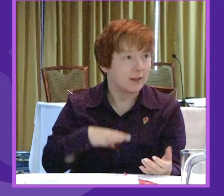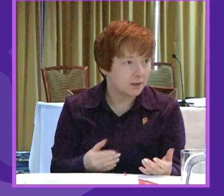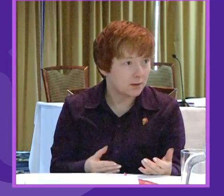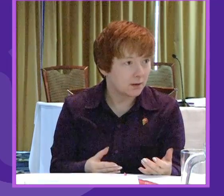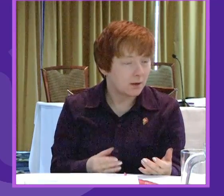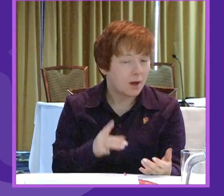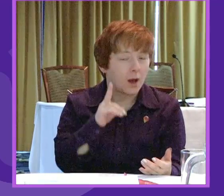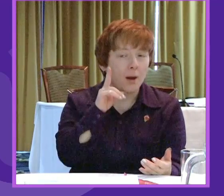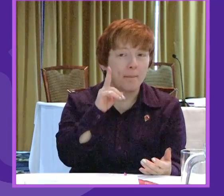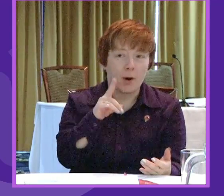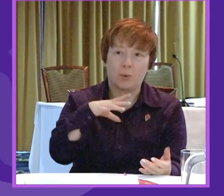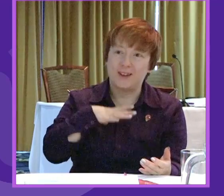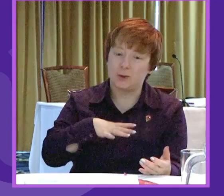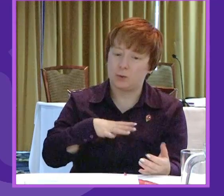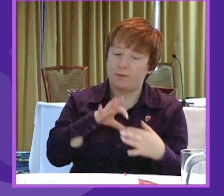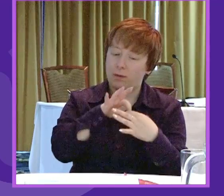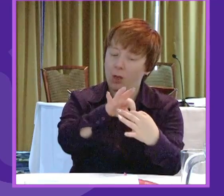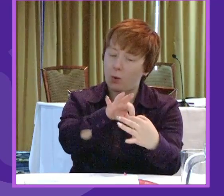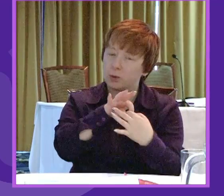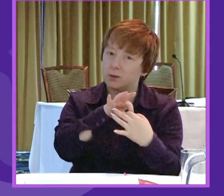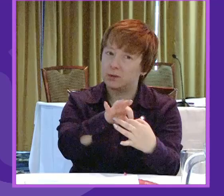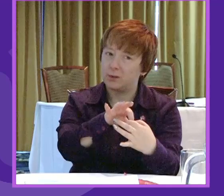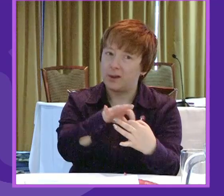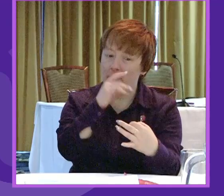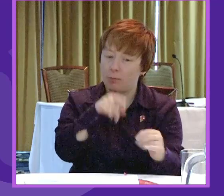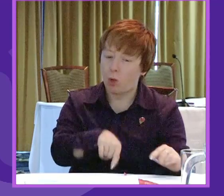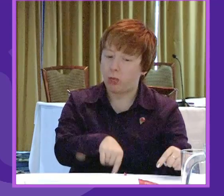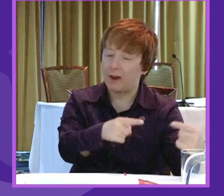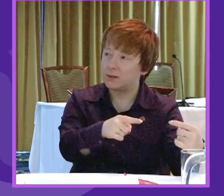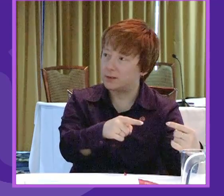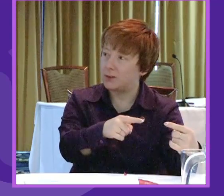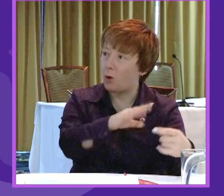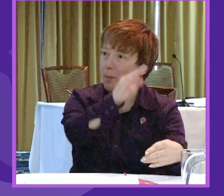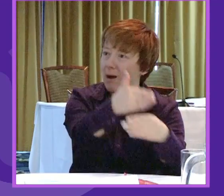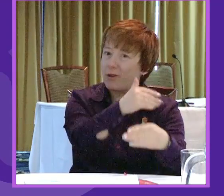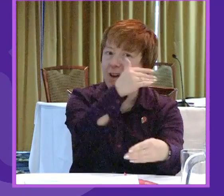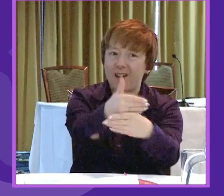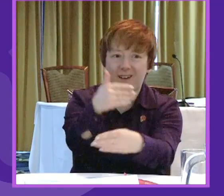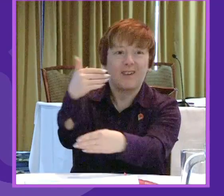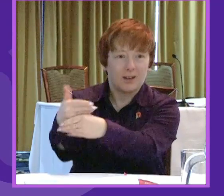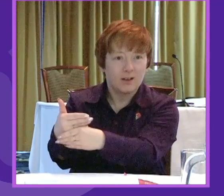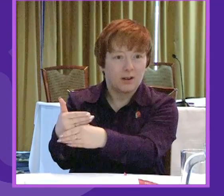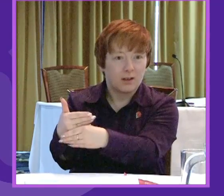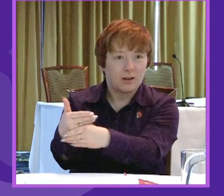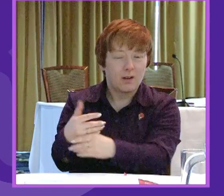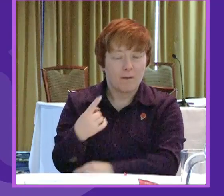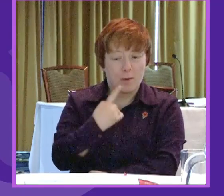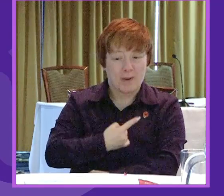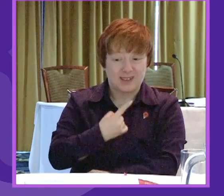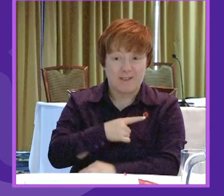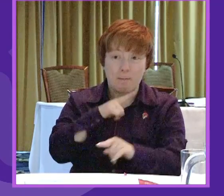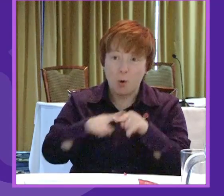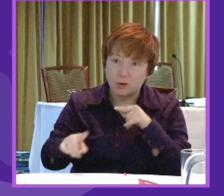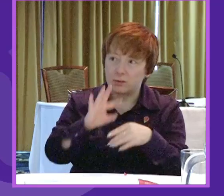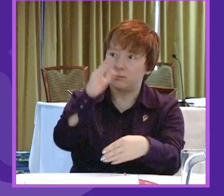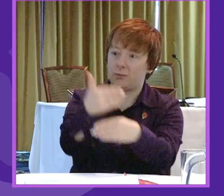But in that, to understand the threats and obstacles to closeness, and they are, for me, the major one at the moment